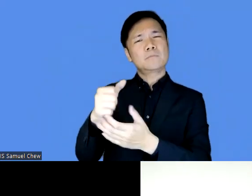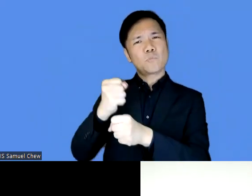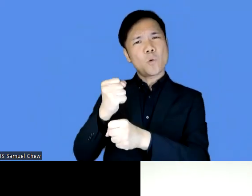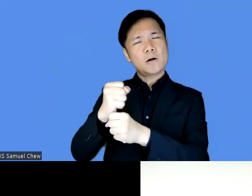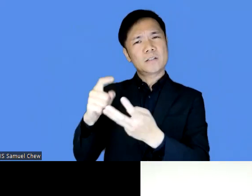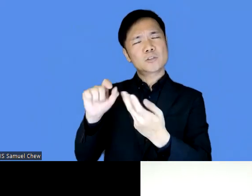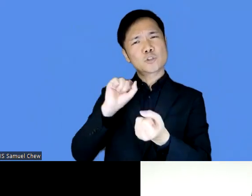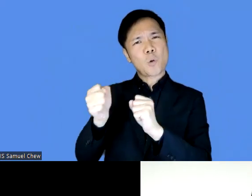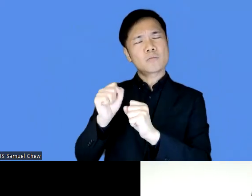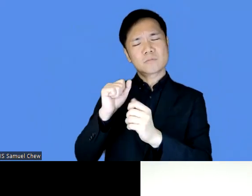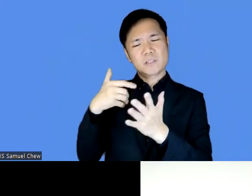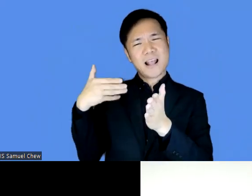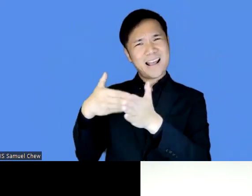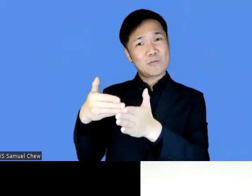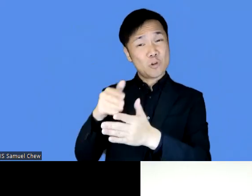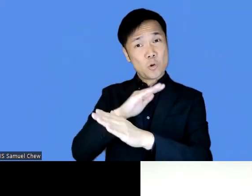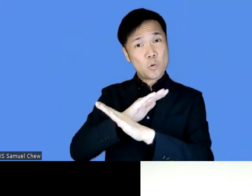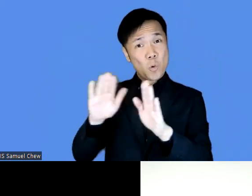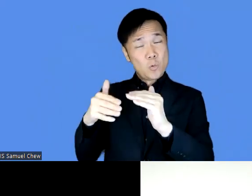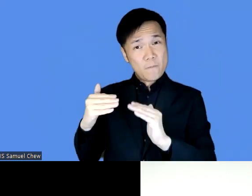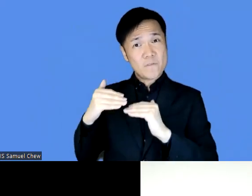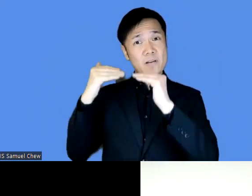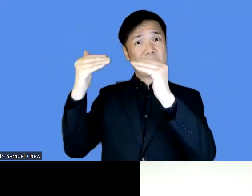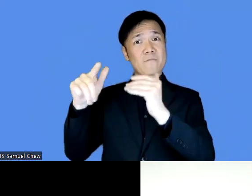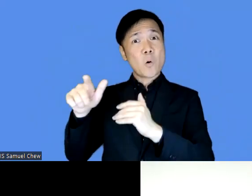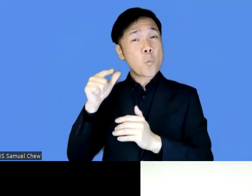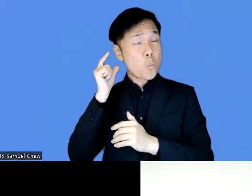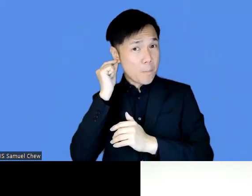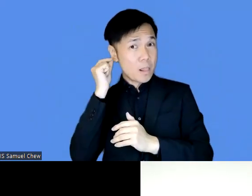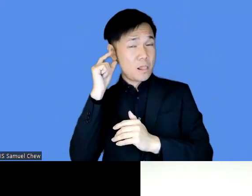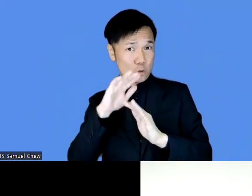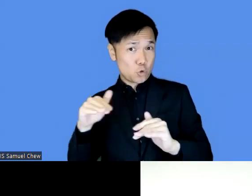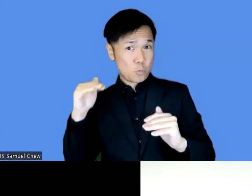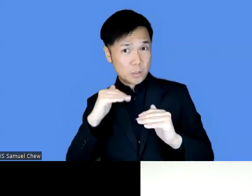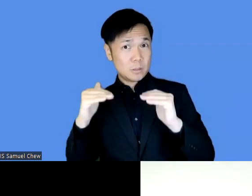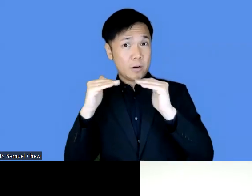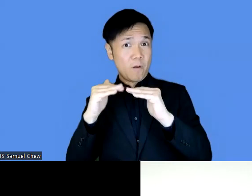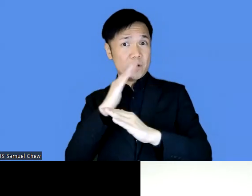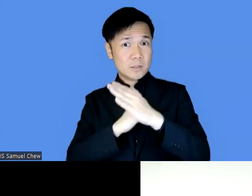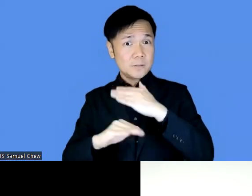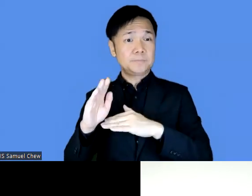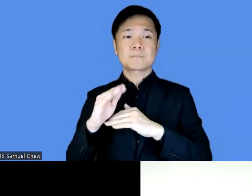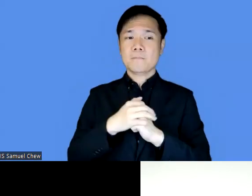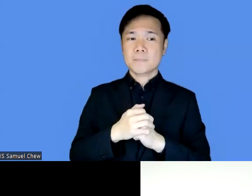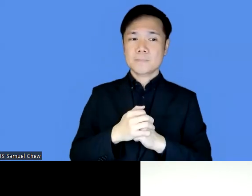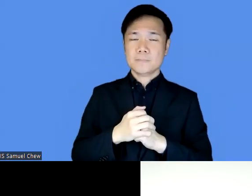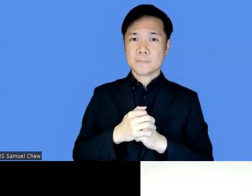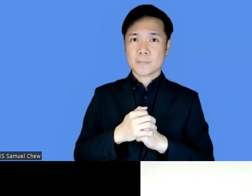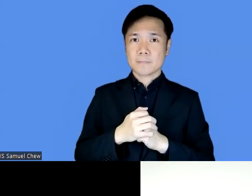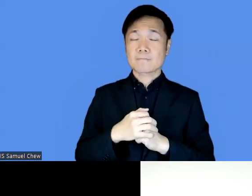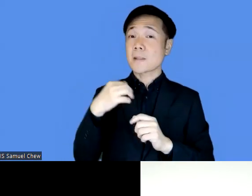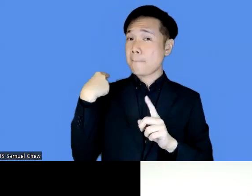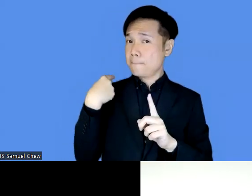sports, barrier-free development for women and children with disabilities, as well as